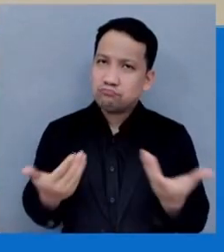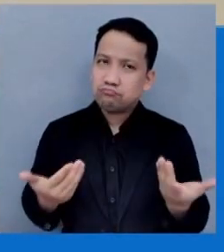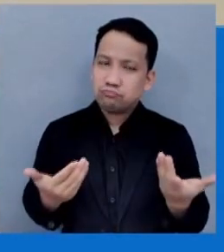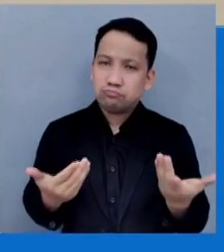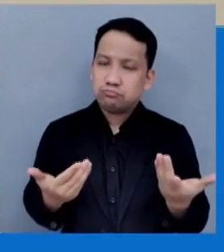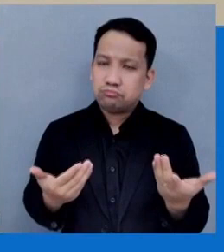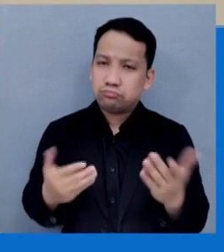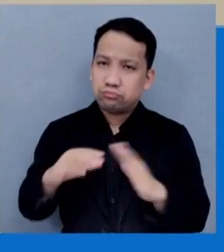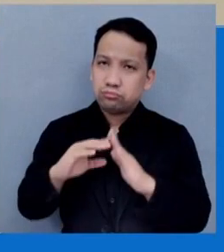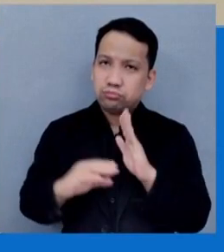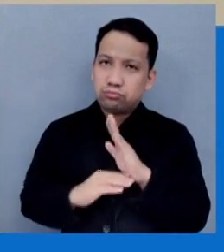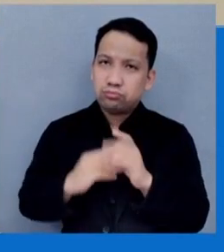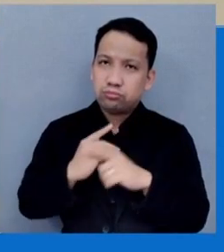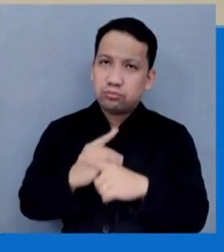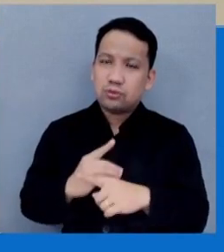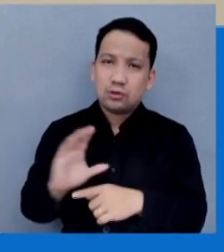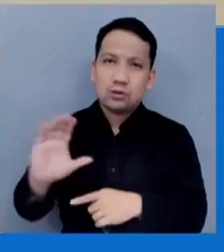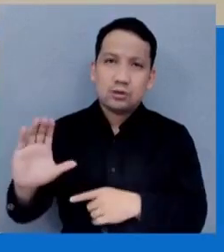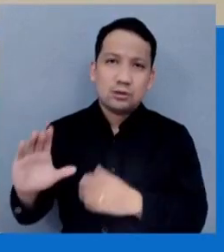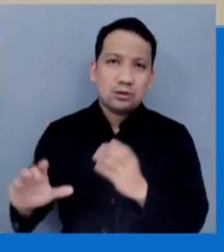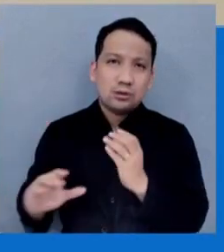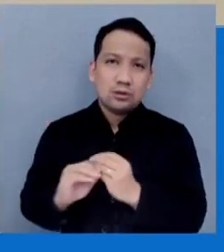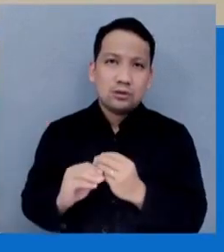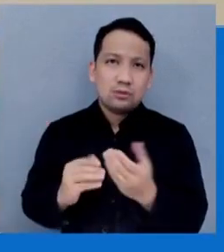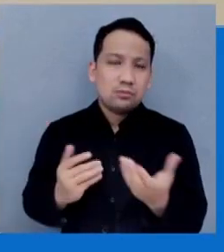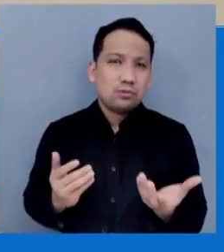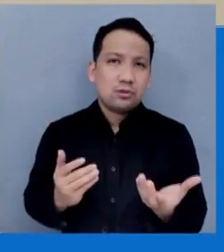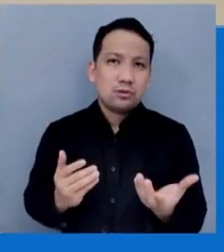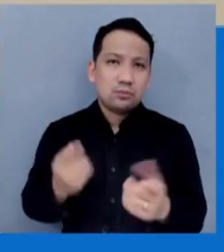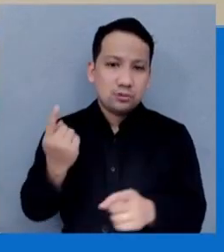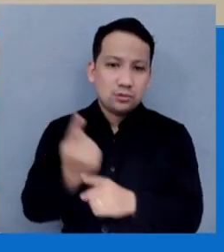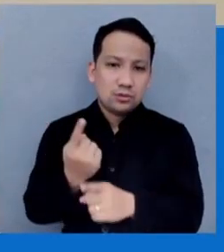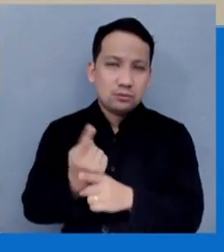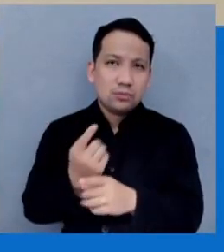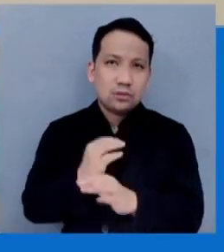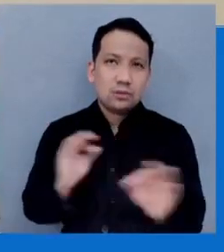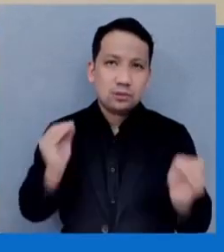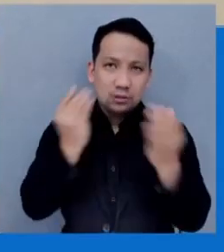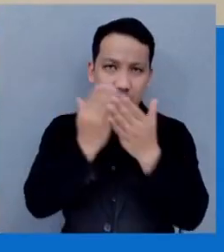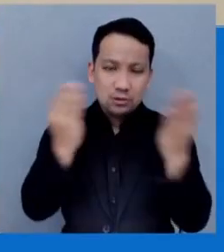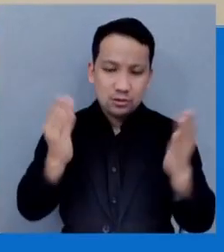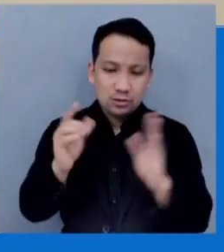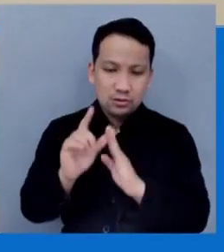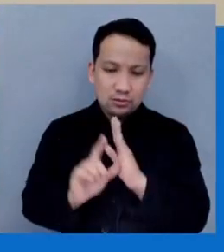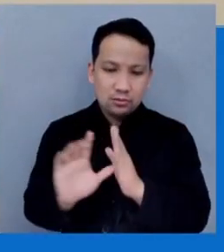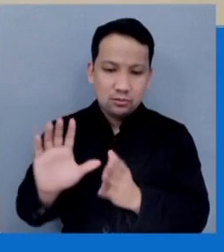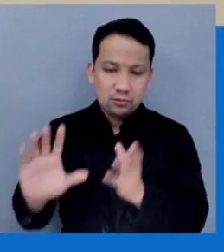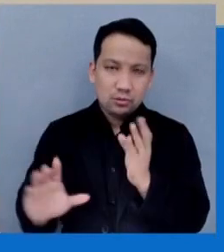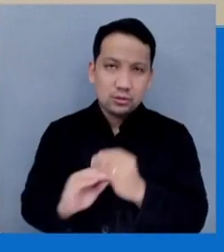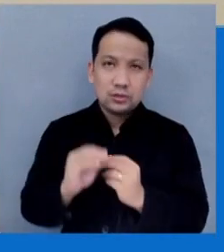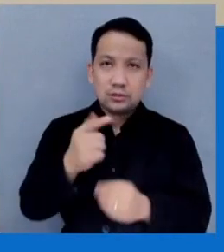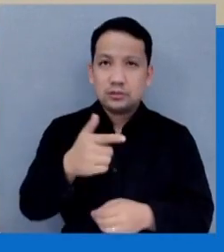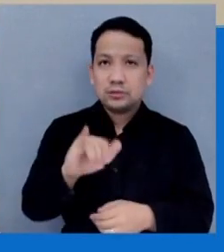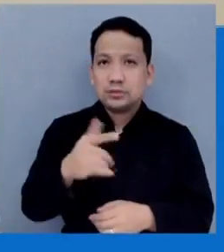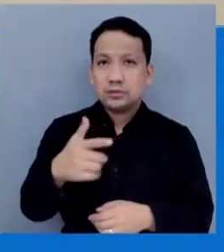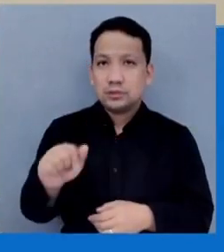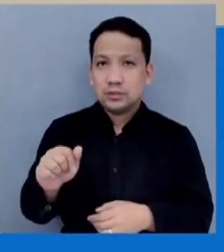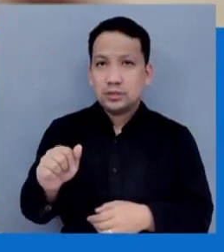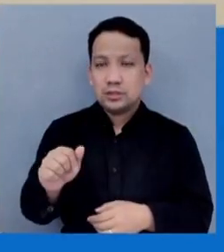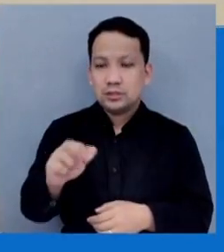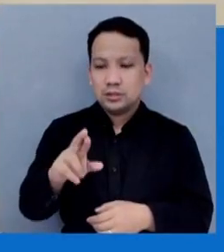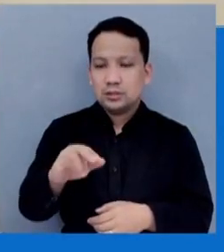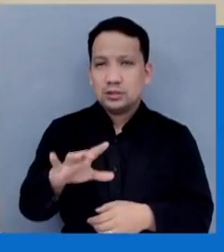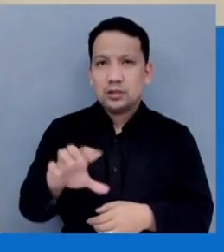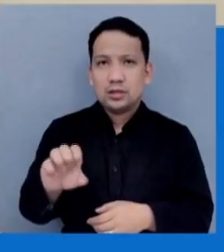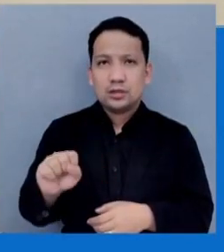unconstitutional deprivation of the right to liberty of Attorney Gigi Reyes, no? Makikita